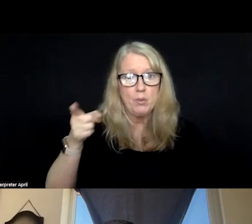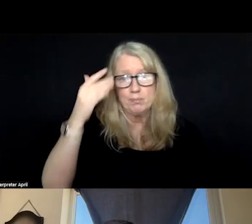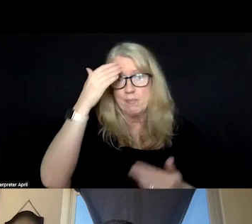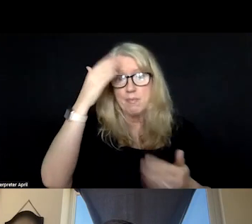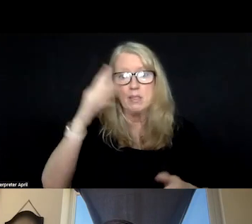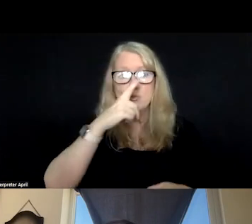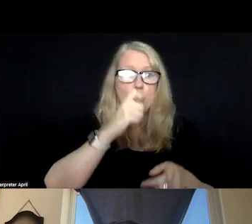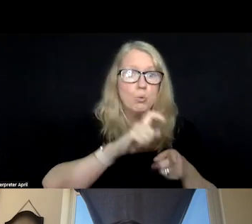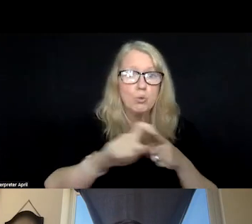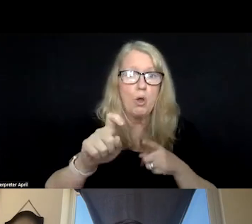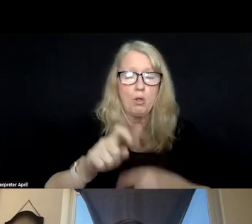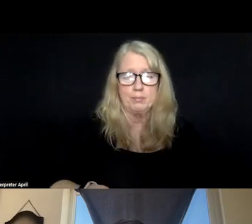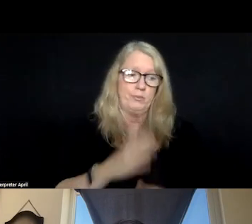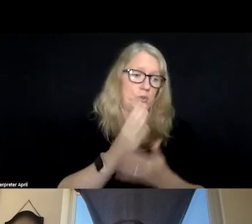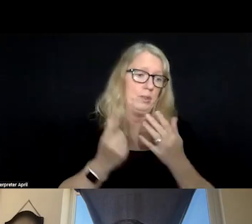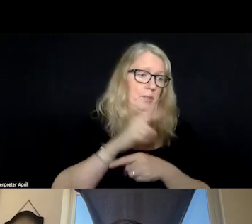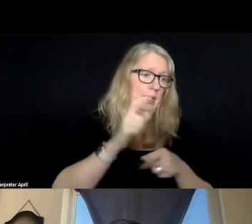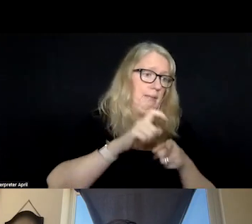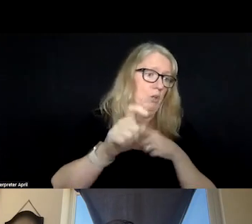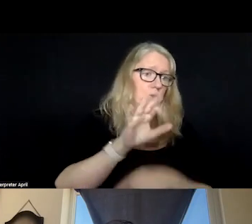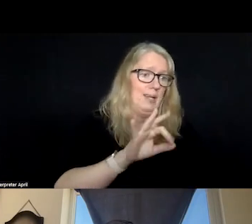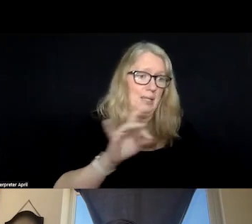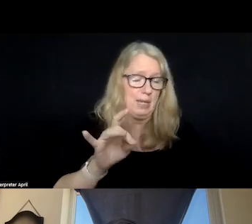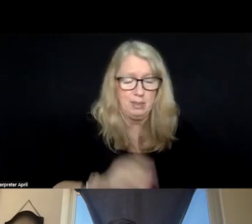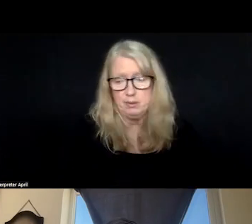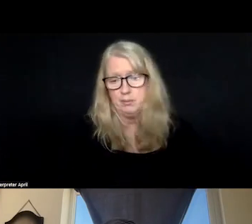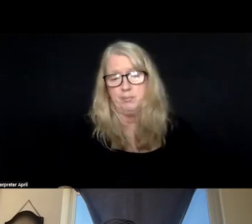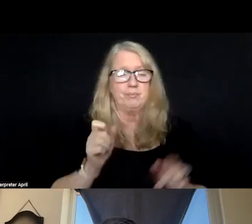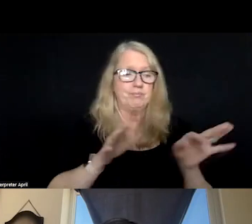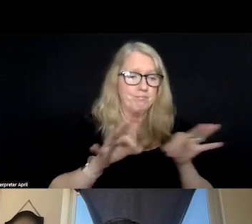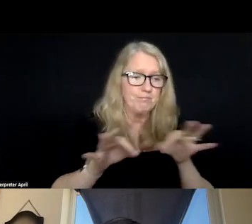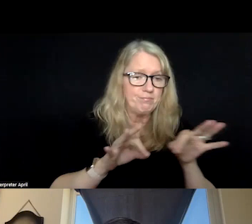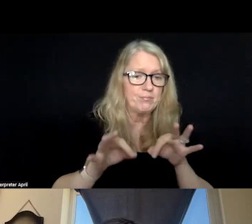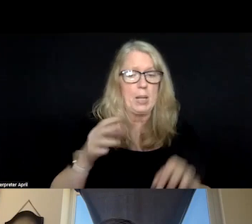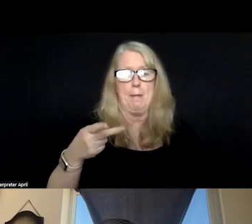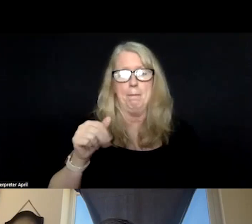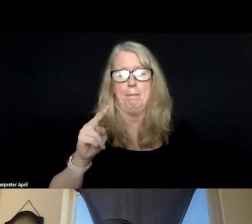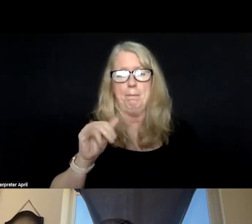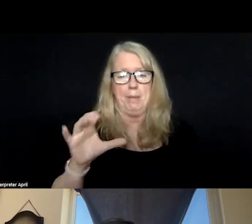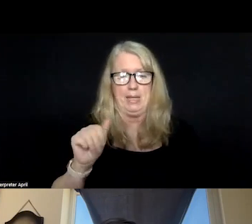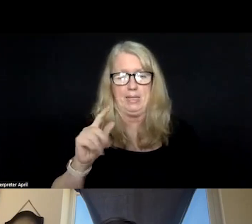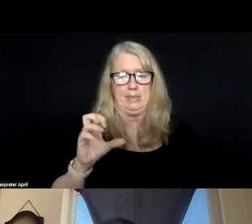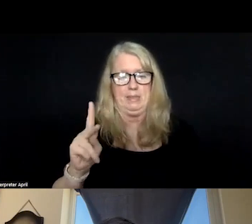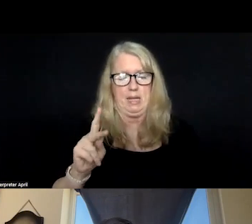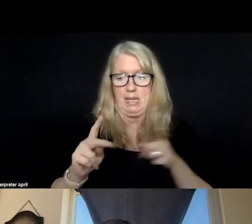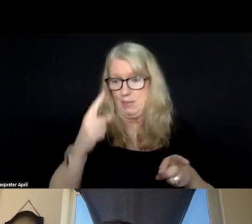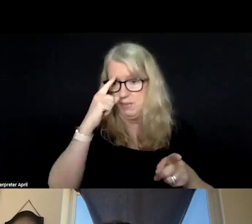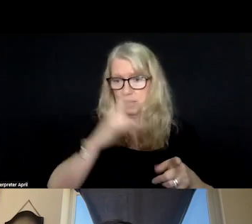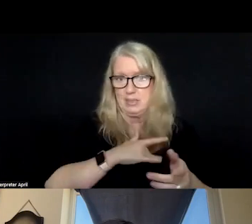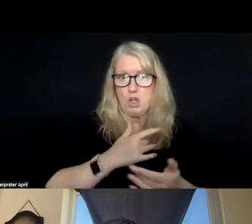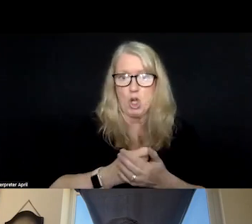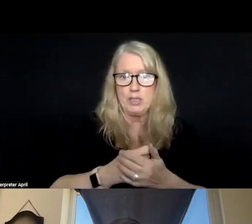to call. So some days he will call 988 and describe essentially a panic attack, and they think it's a heart attack and it's